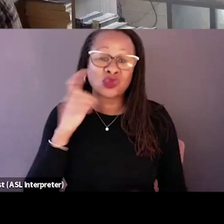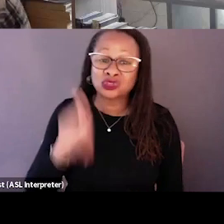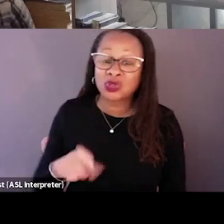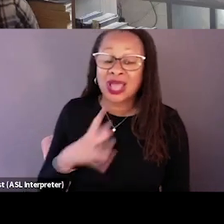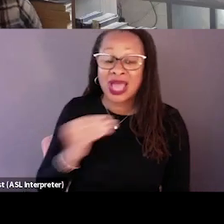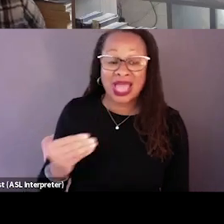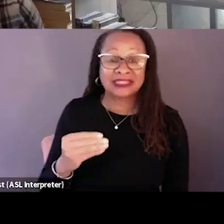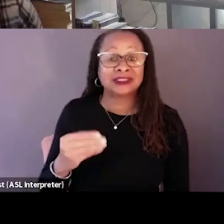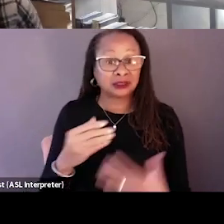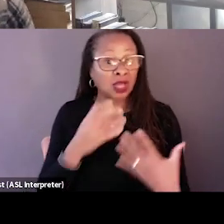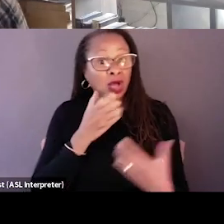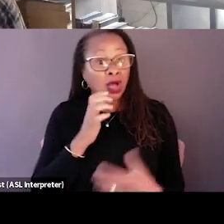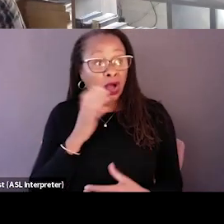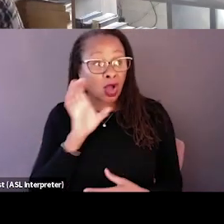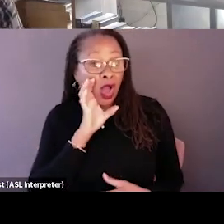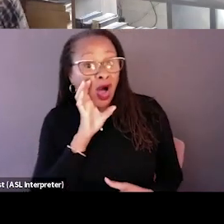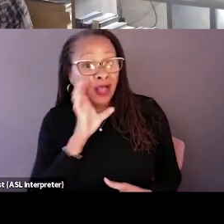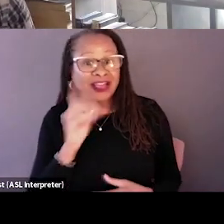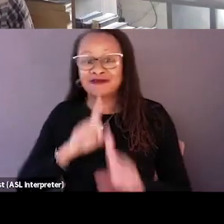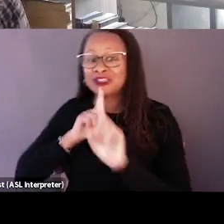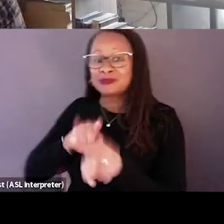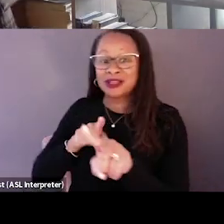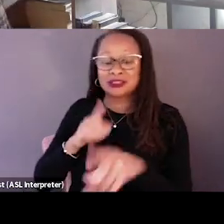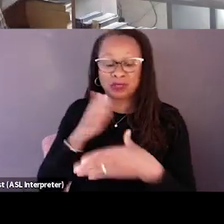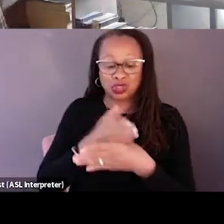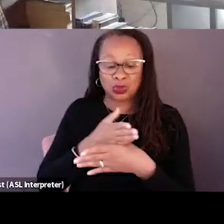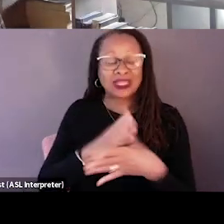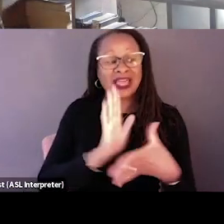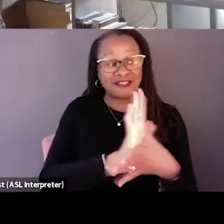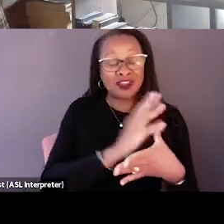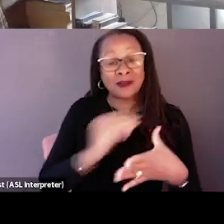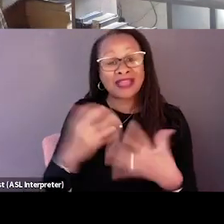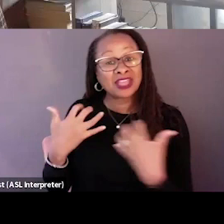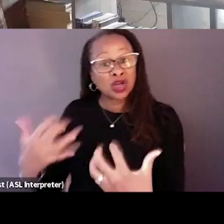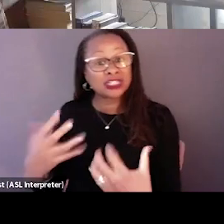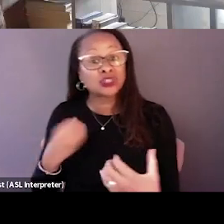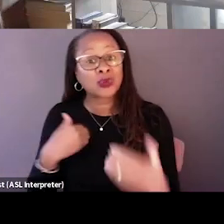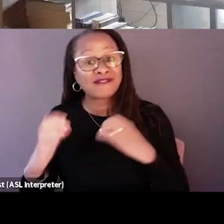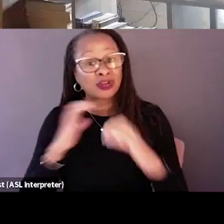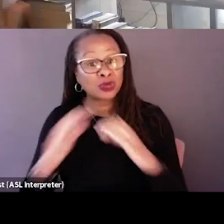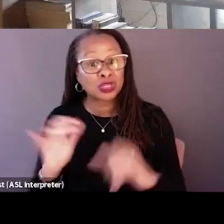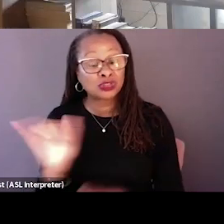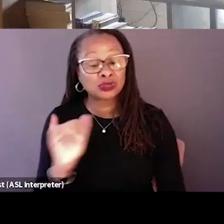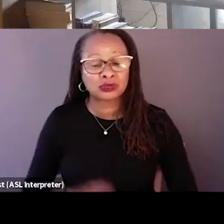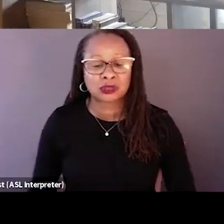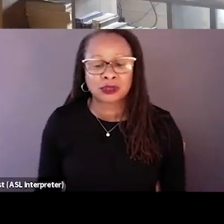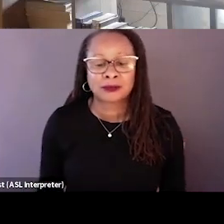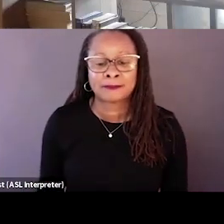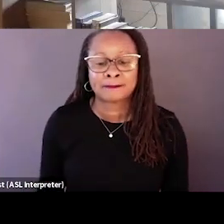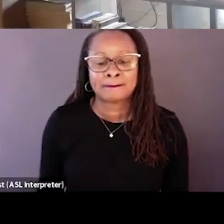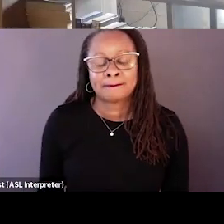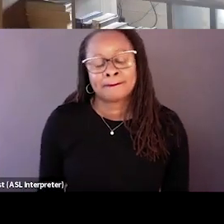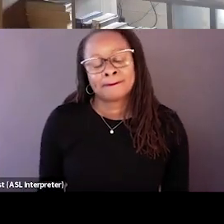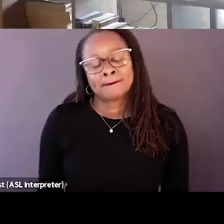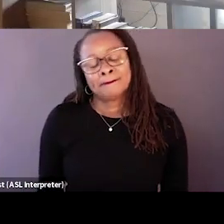call and response between the film and the audience. So there's a communication. Right, right. Can you talk a little bit about the process